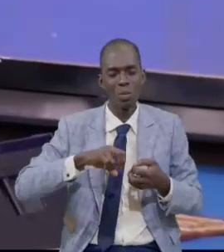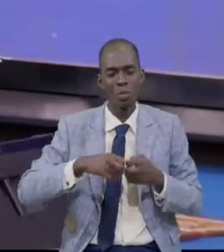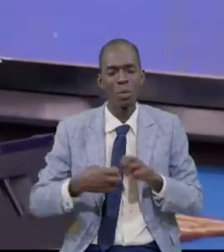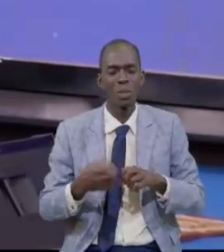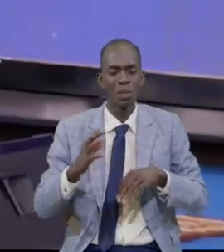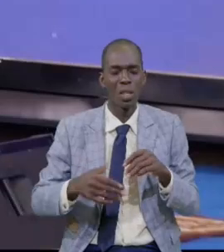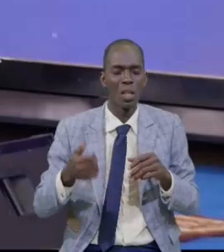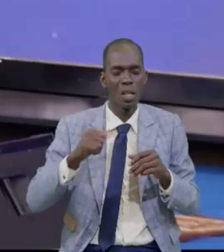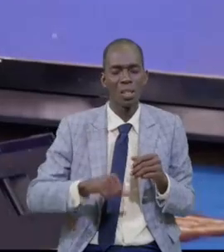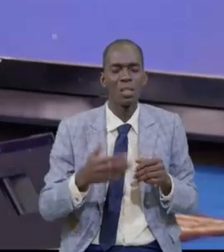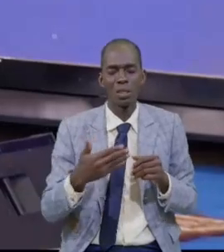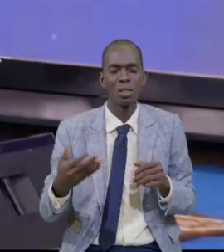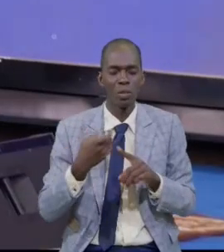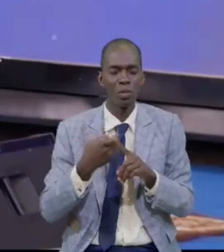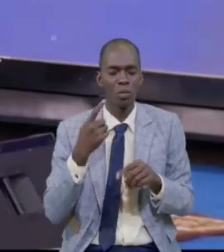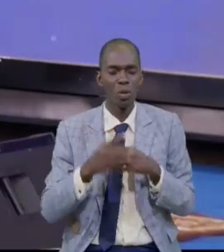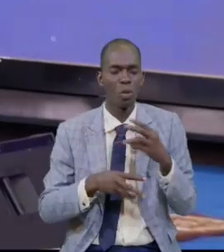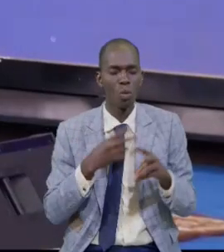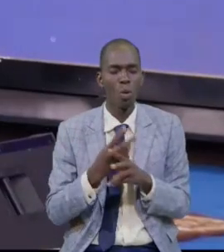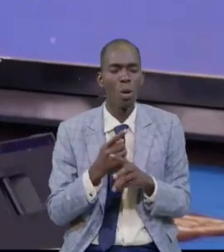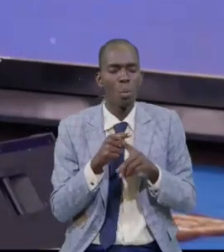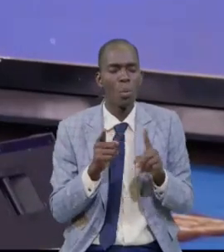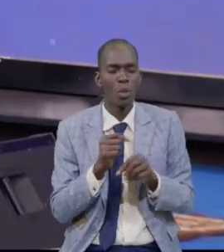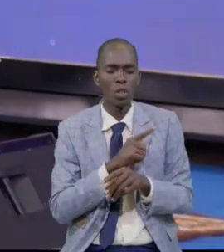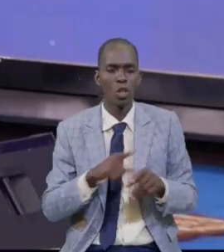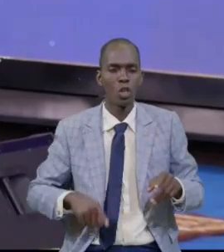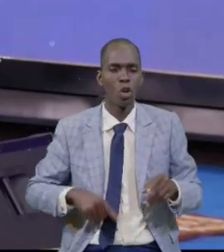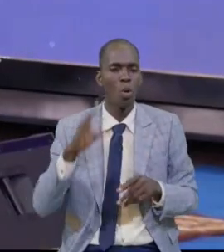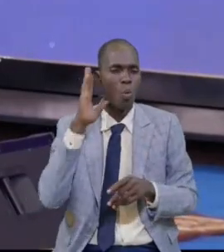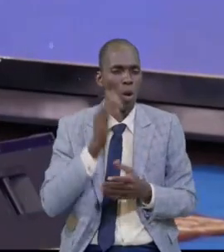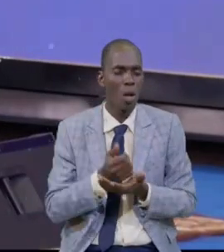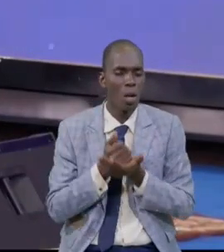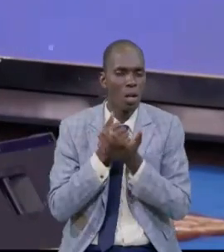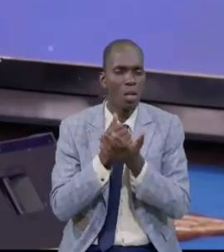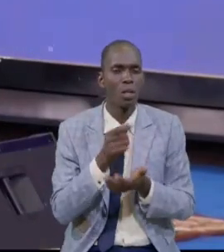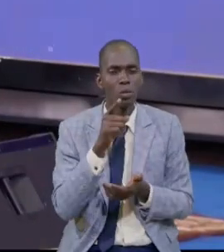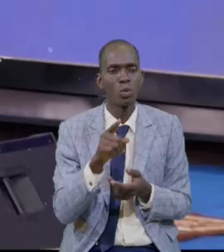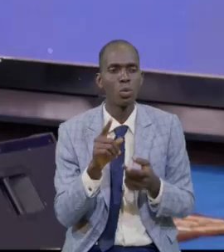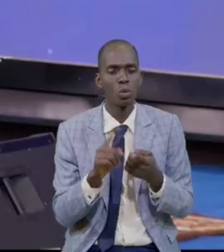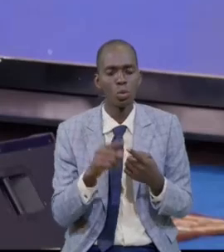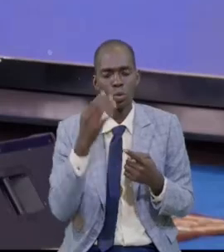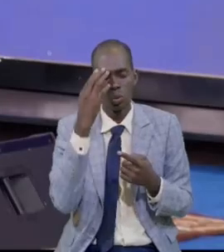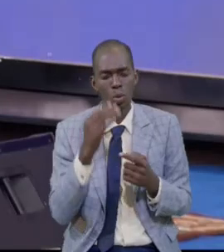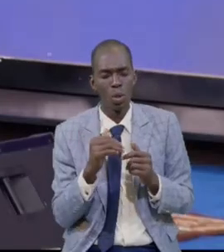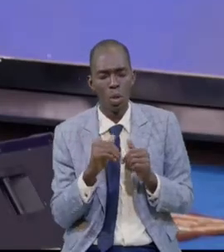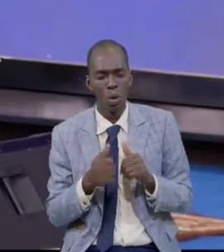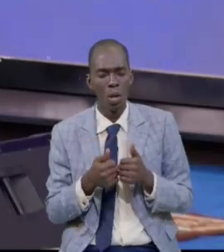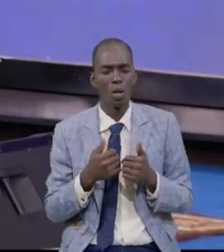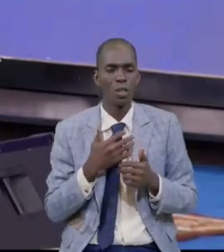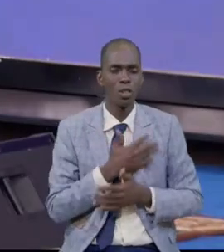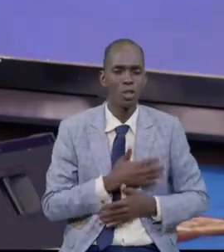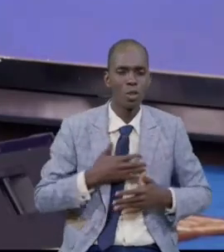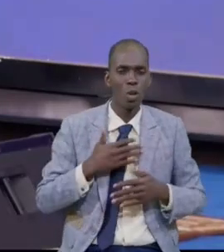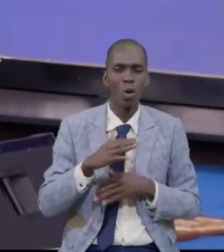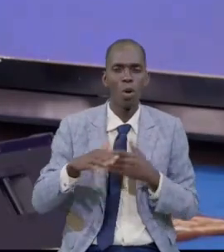you have, know, enjoy all that boundlessness of